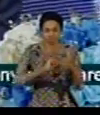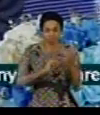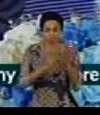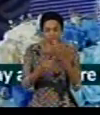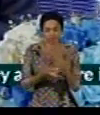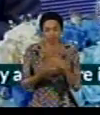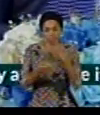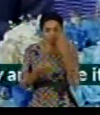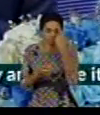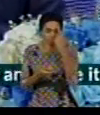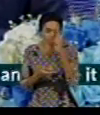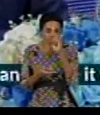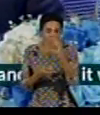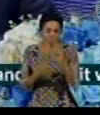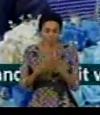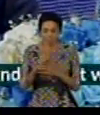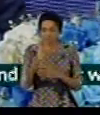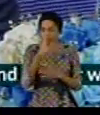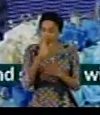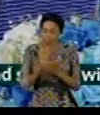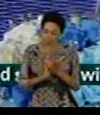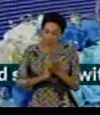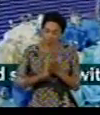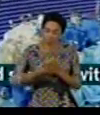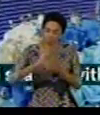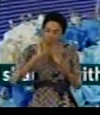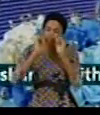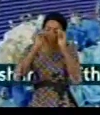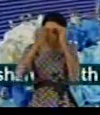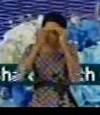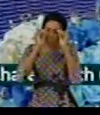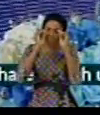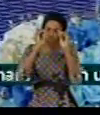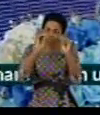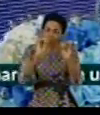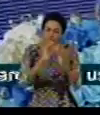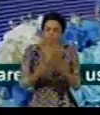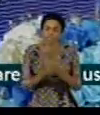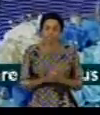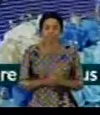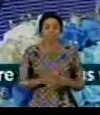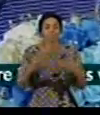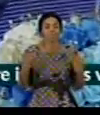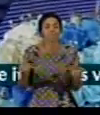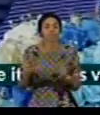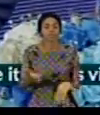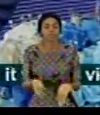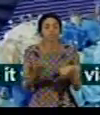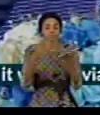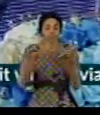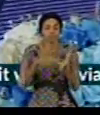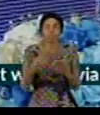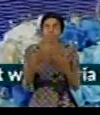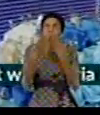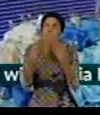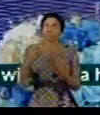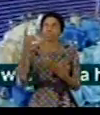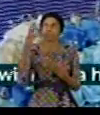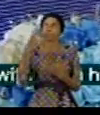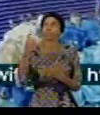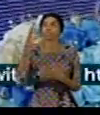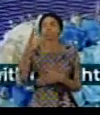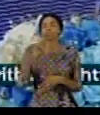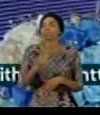together and say, God, thank you for what you have done, for what our eyes are beholding. These are days of